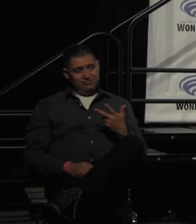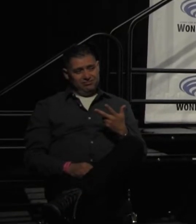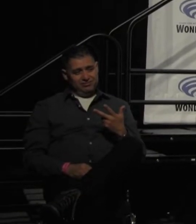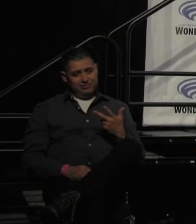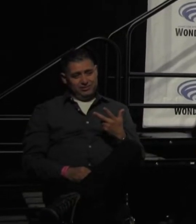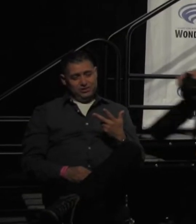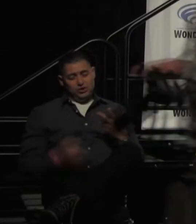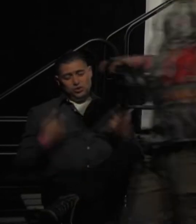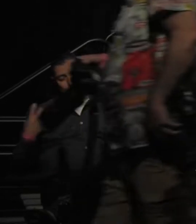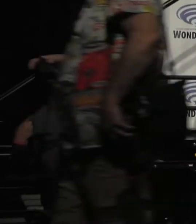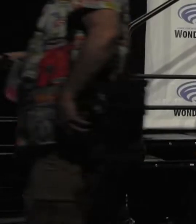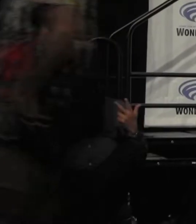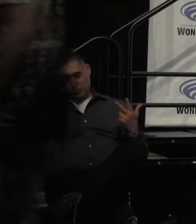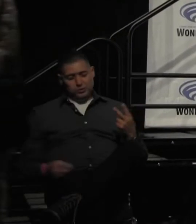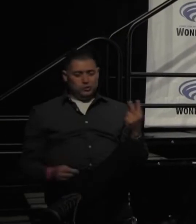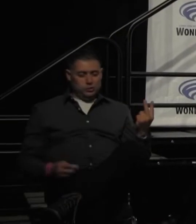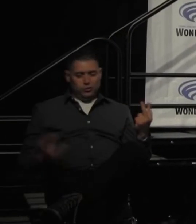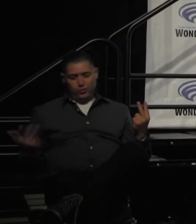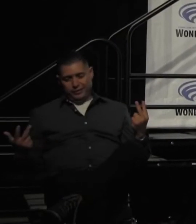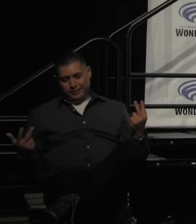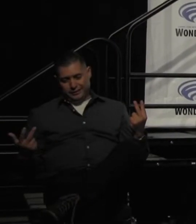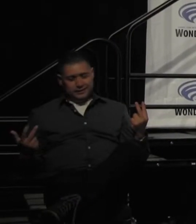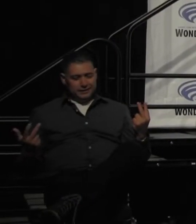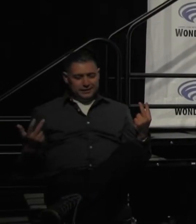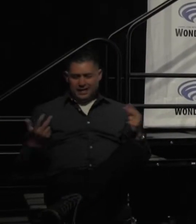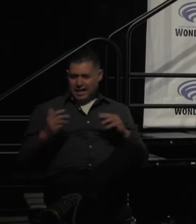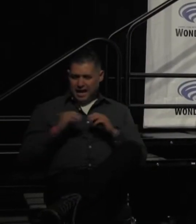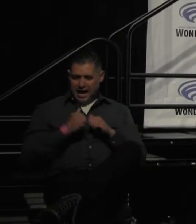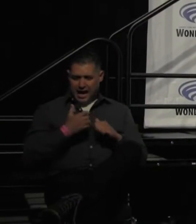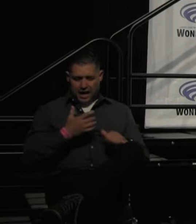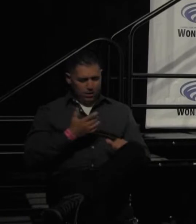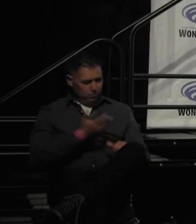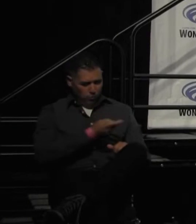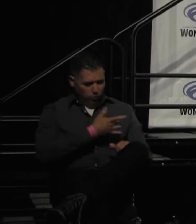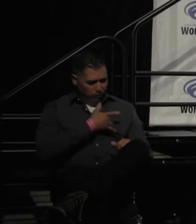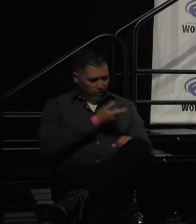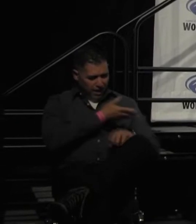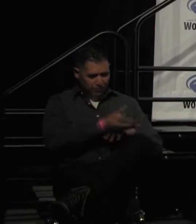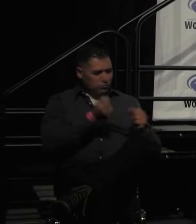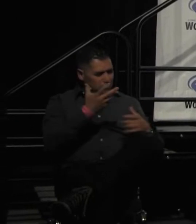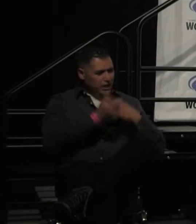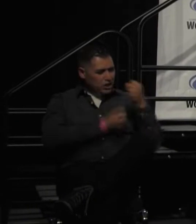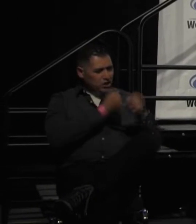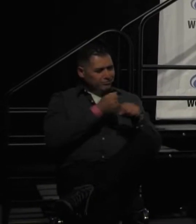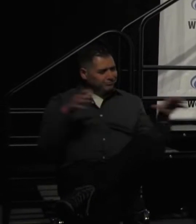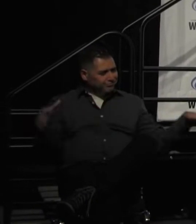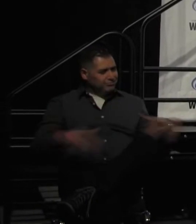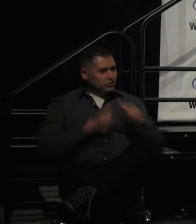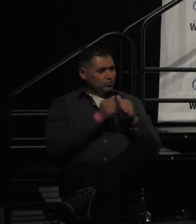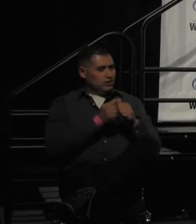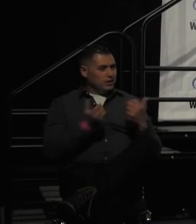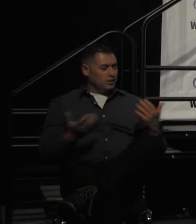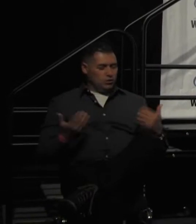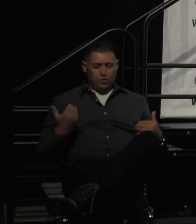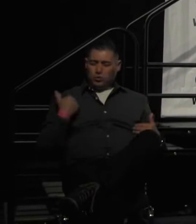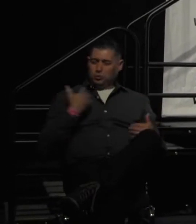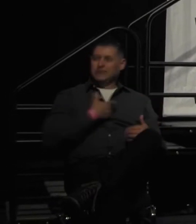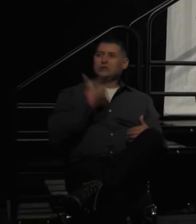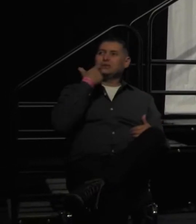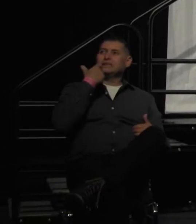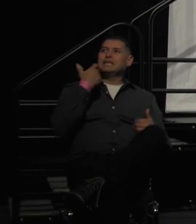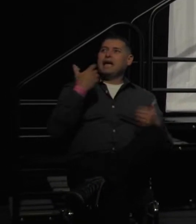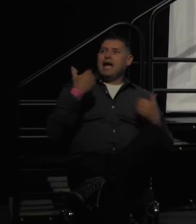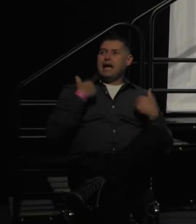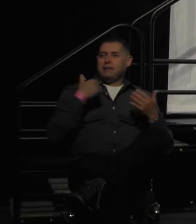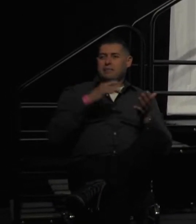2 for me. But how does it feel to be here after all these years together? We just did a